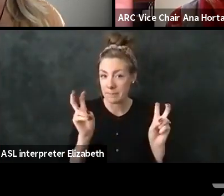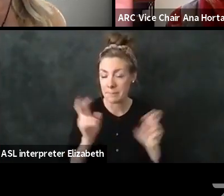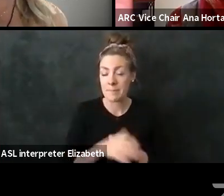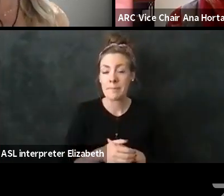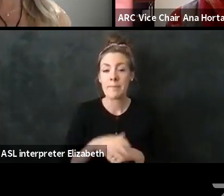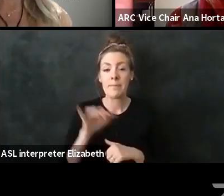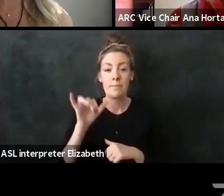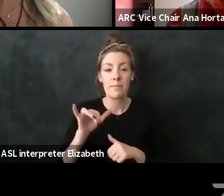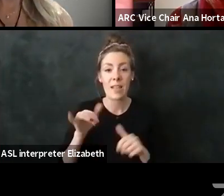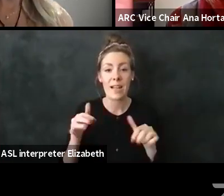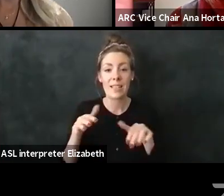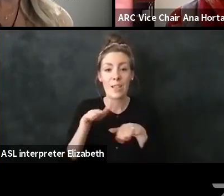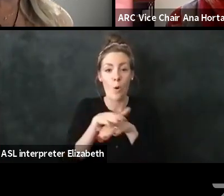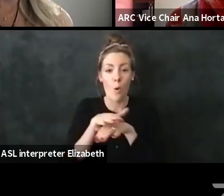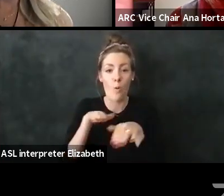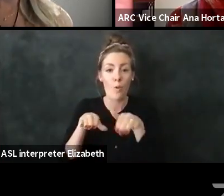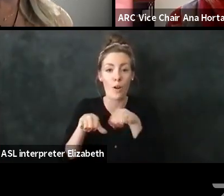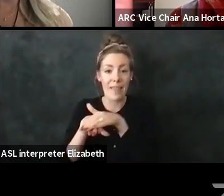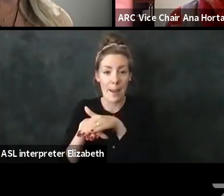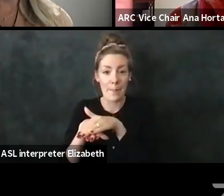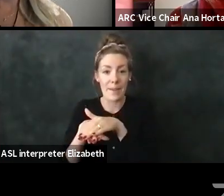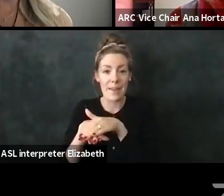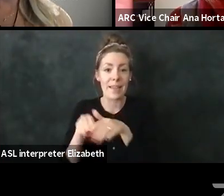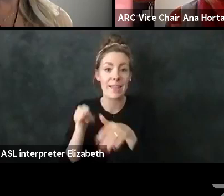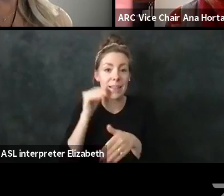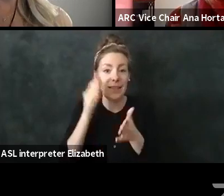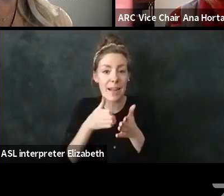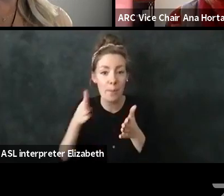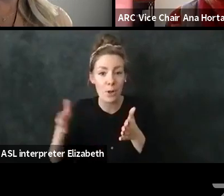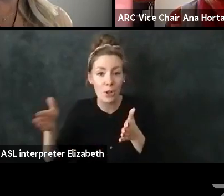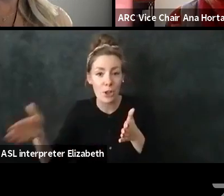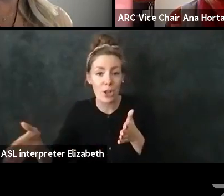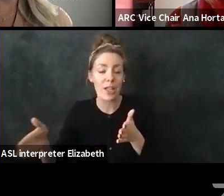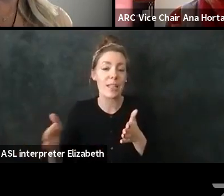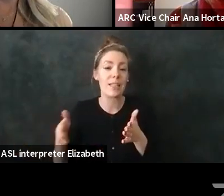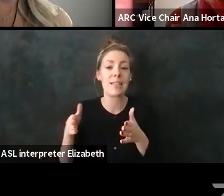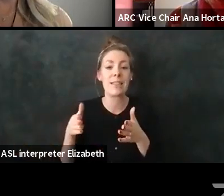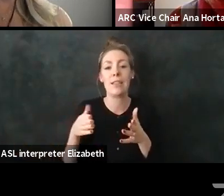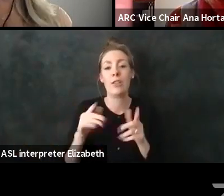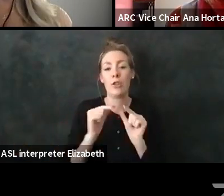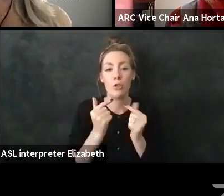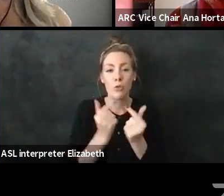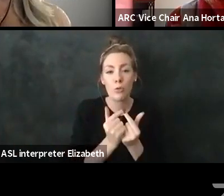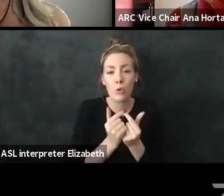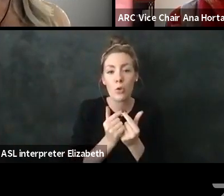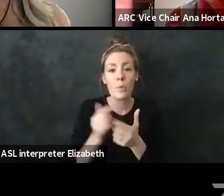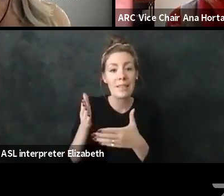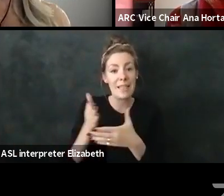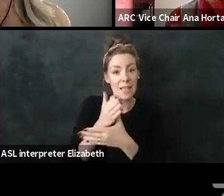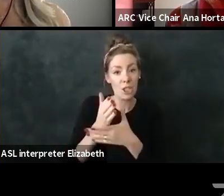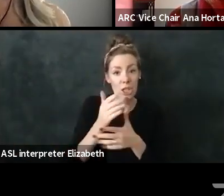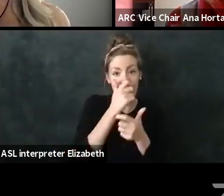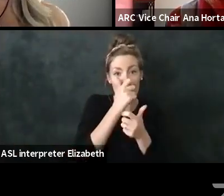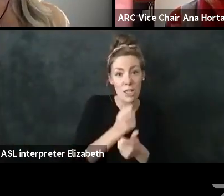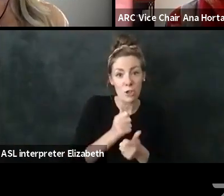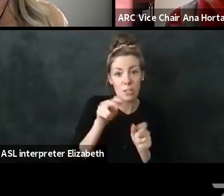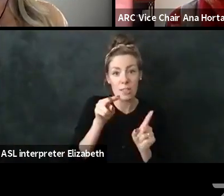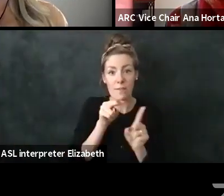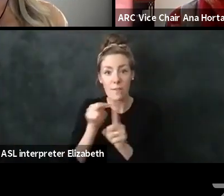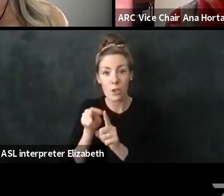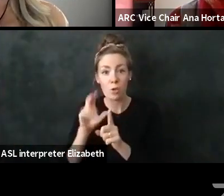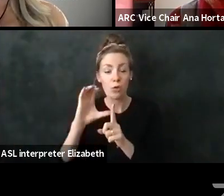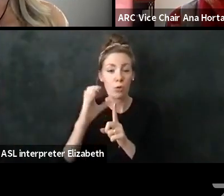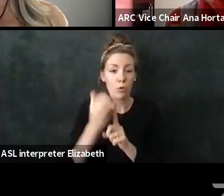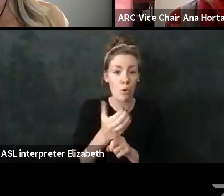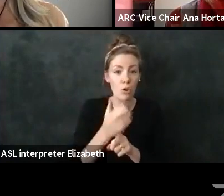are the overlapping sets of neighborhoods, networks, and groups that share interests, views, cultures, histories,